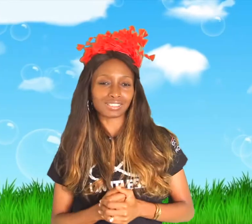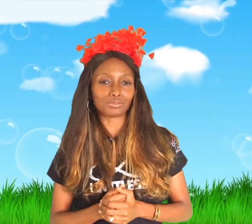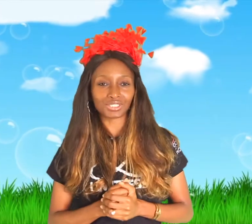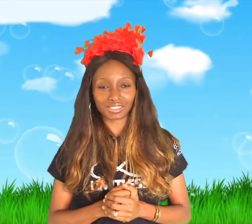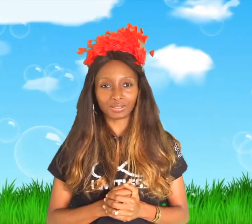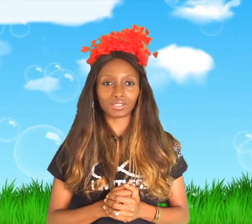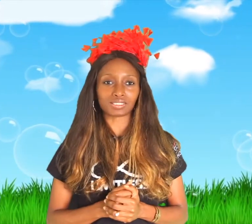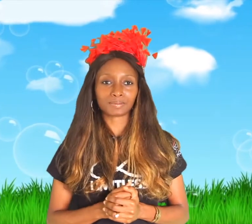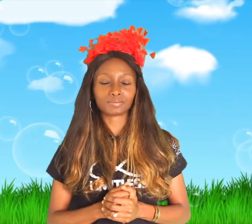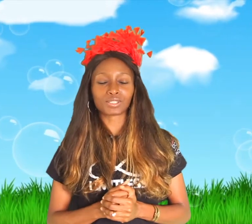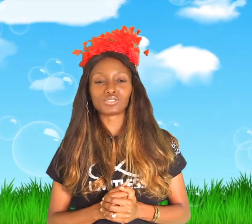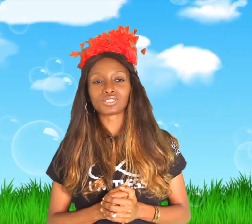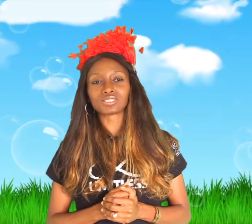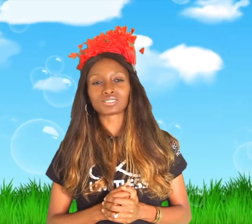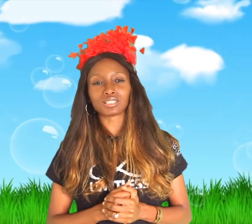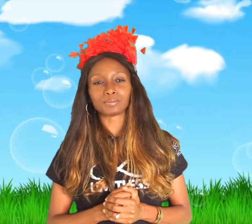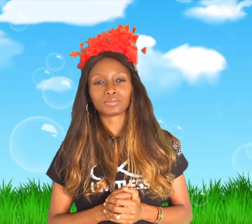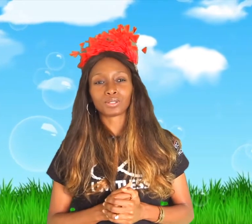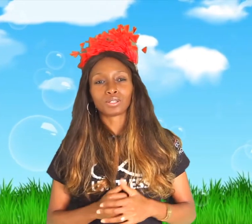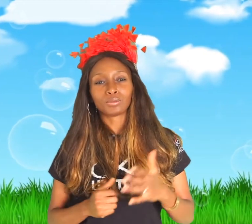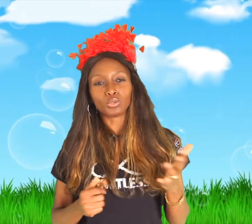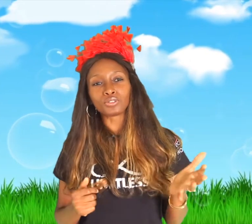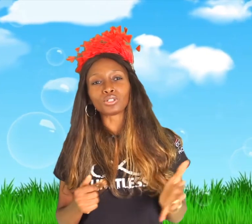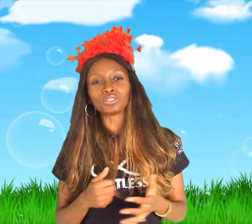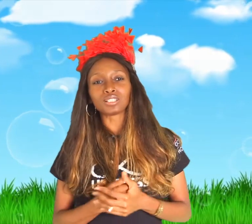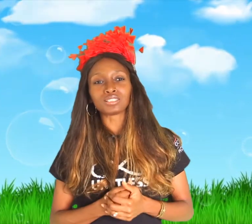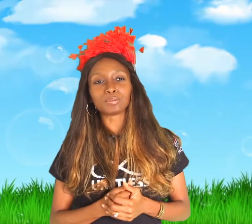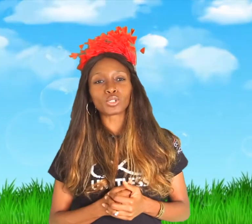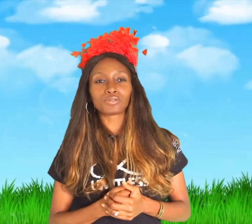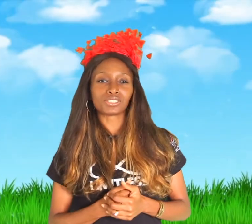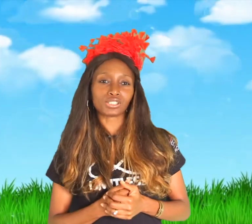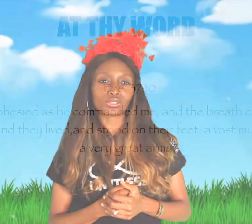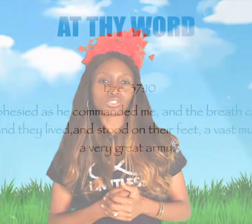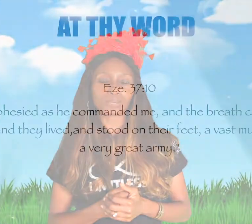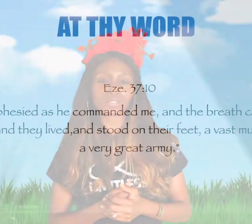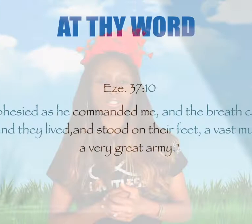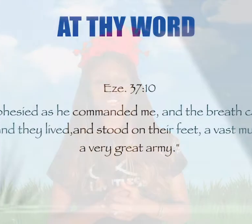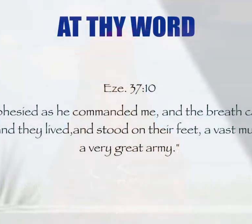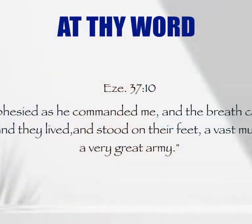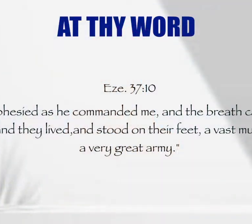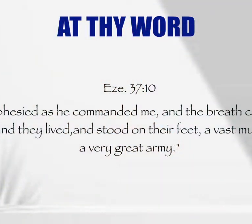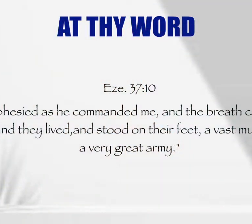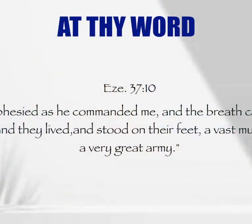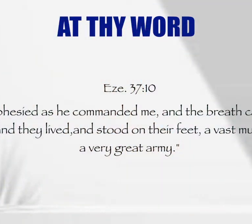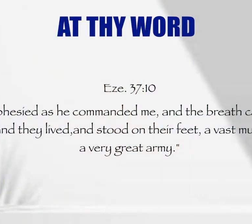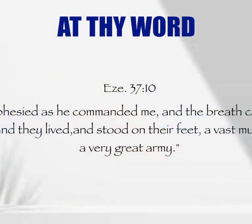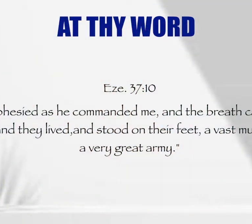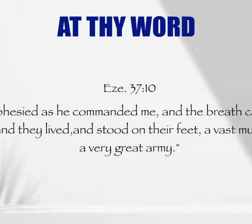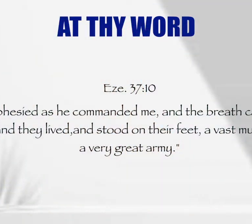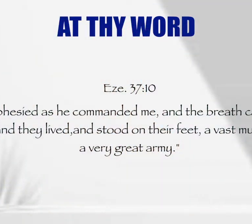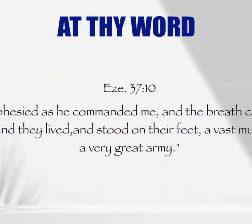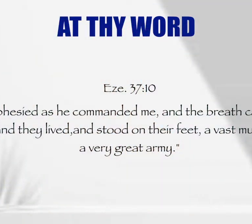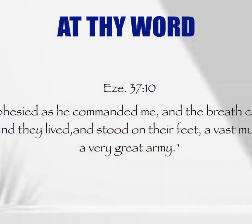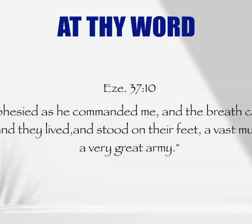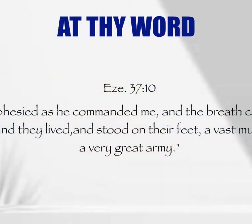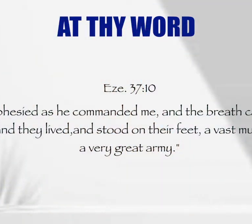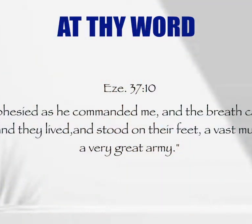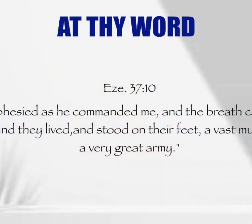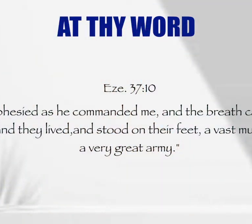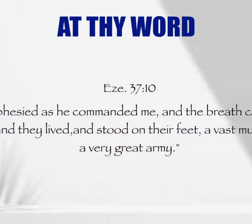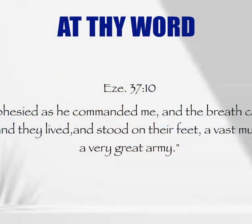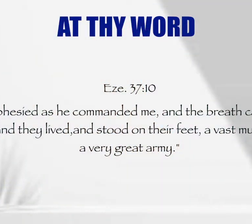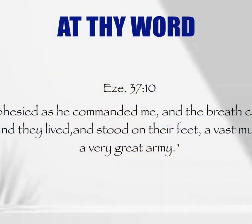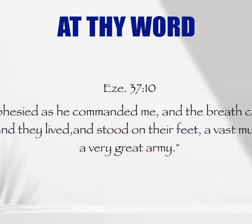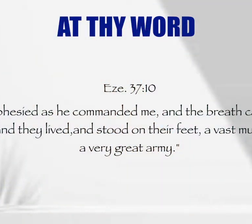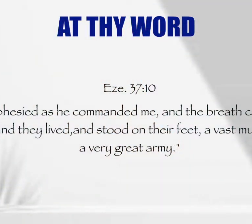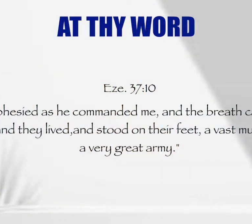Believe it and receive it in Jesus' name. Moving on, the book of Ezekiel chapter 37 verse 10 tells us that I prophesied as